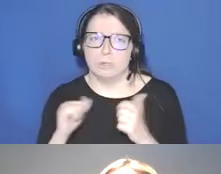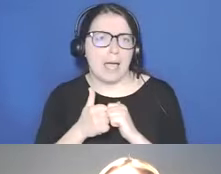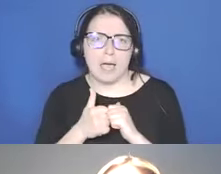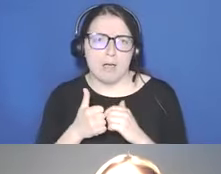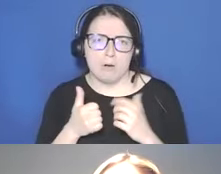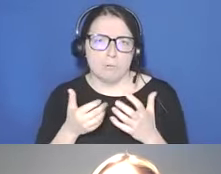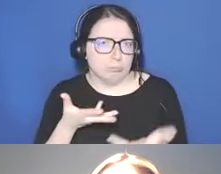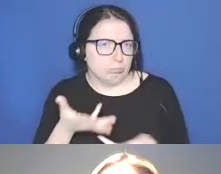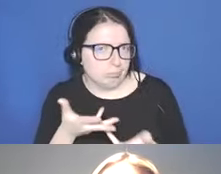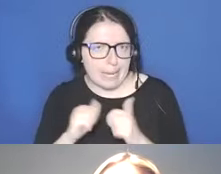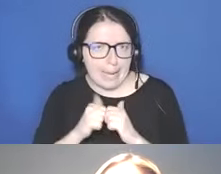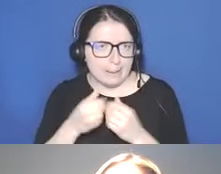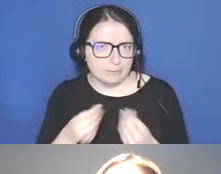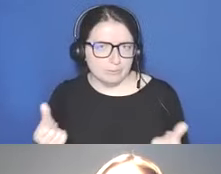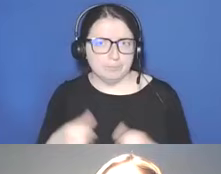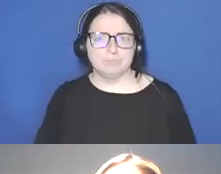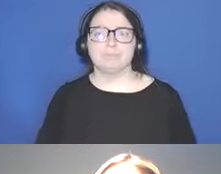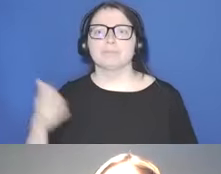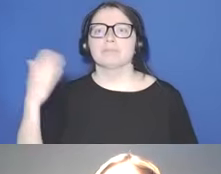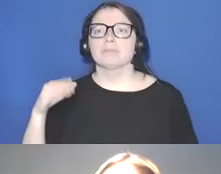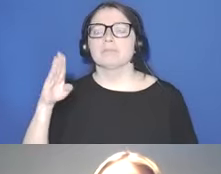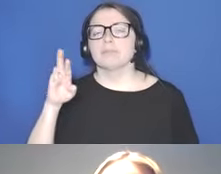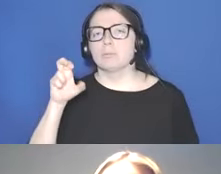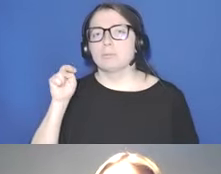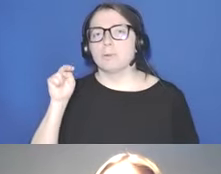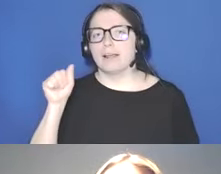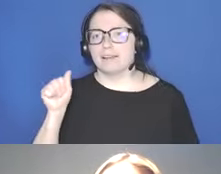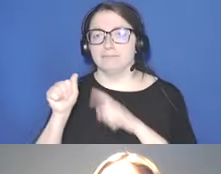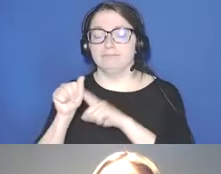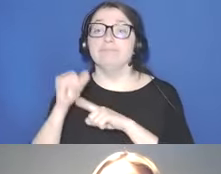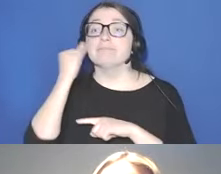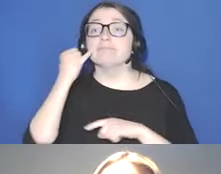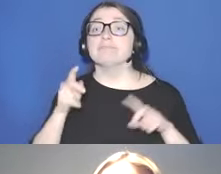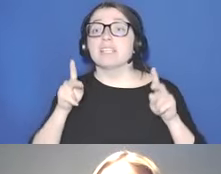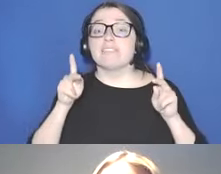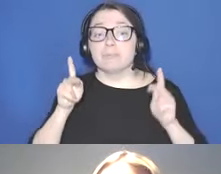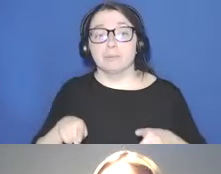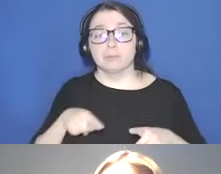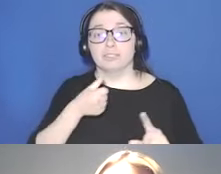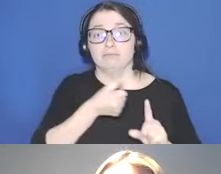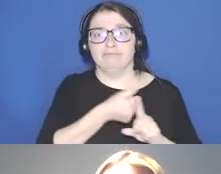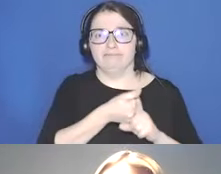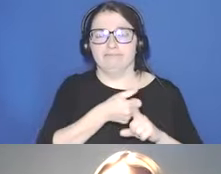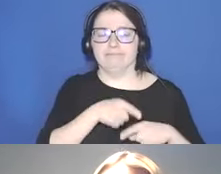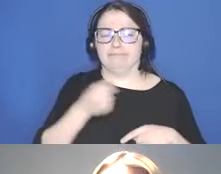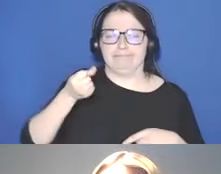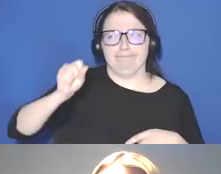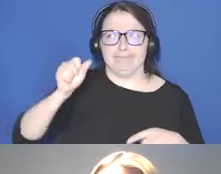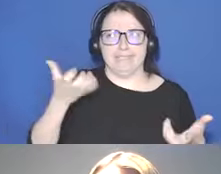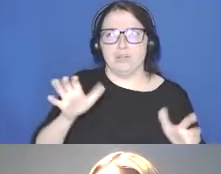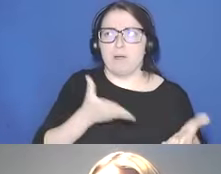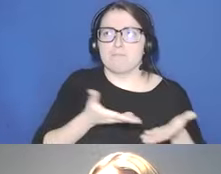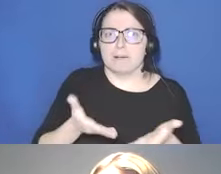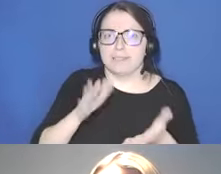Yeah, so I think one of the questions was about, if somebody is resistant to going and getting that diagnosis, and that